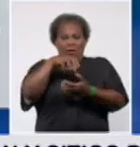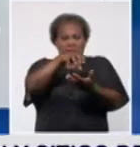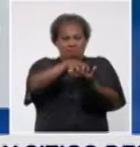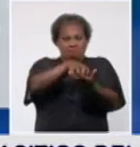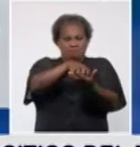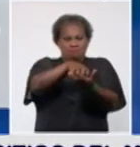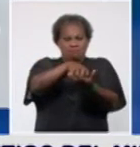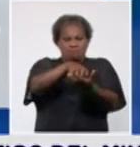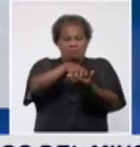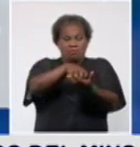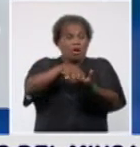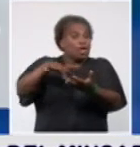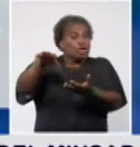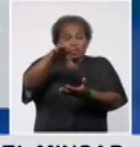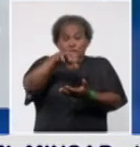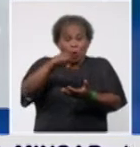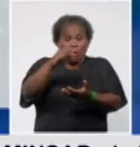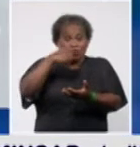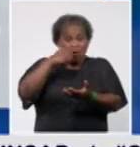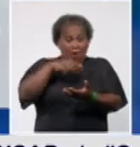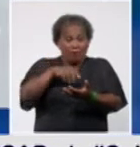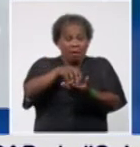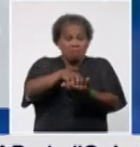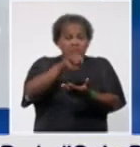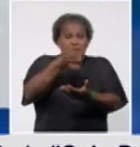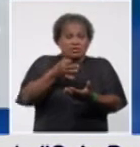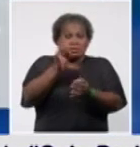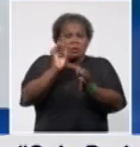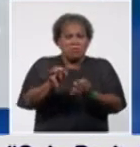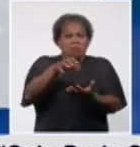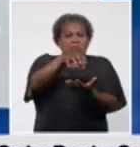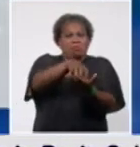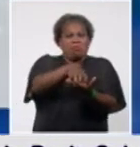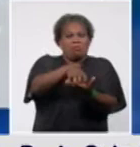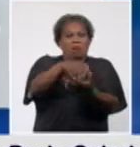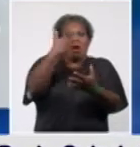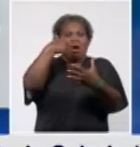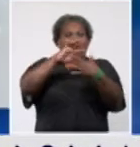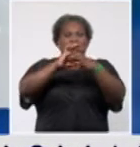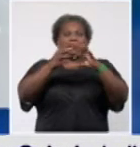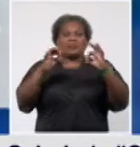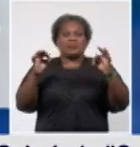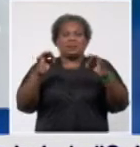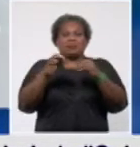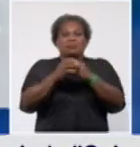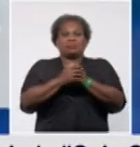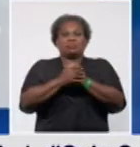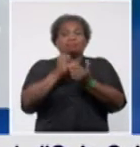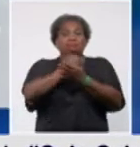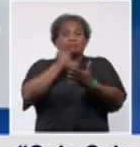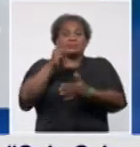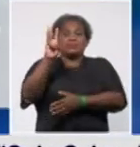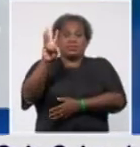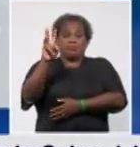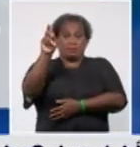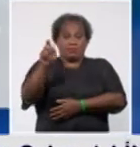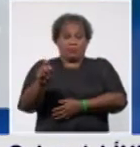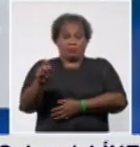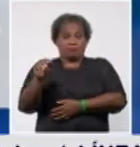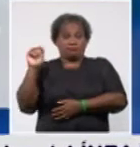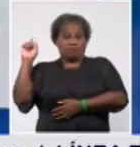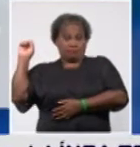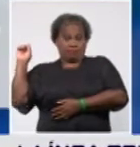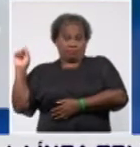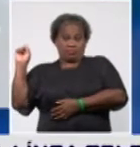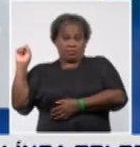The 3 cases belonging to Artemisa are all from the municipality of Candelaria, and the